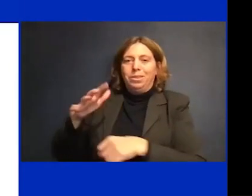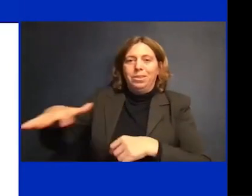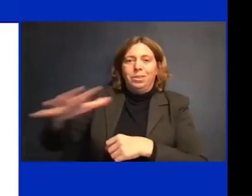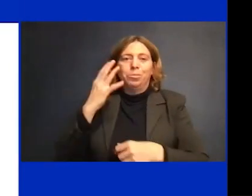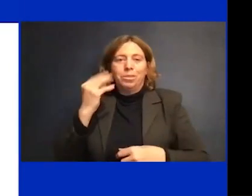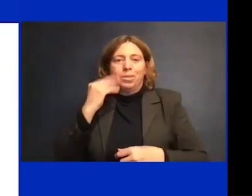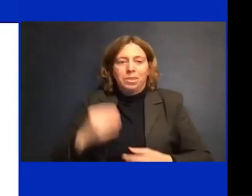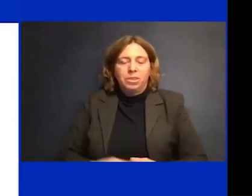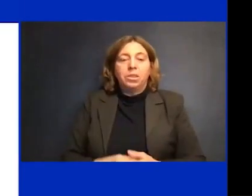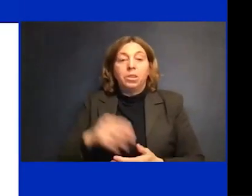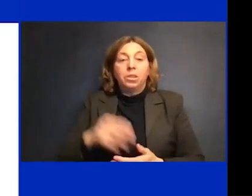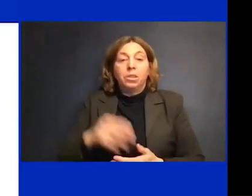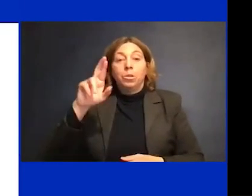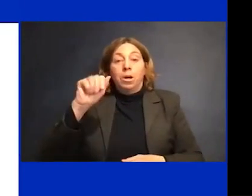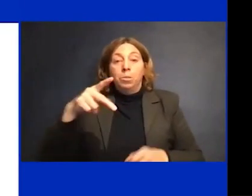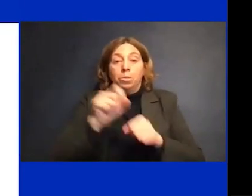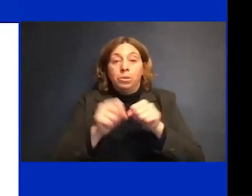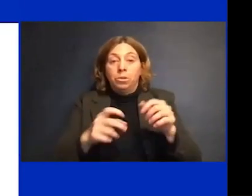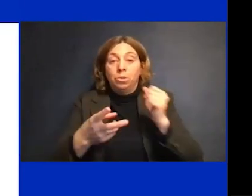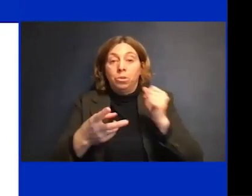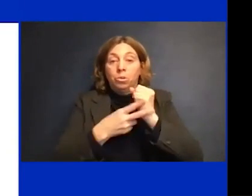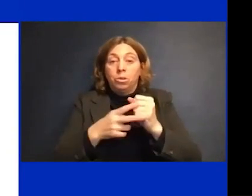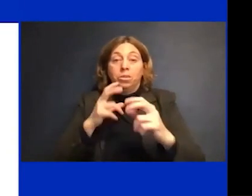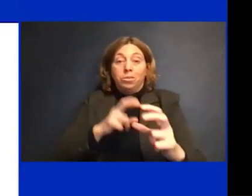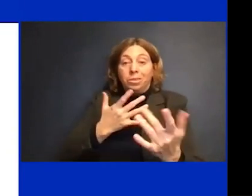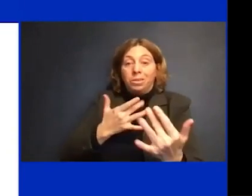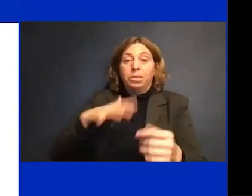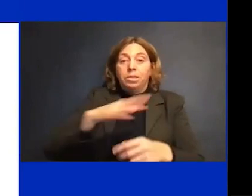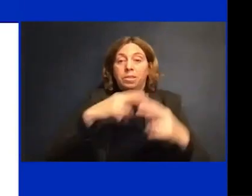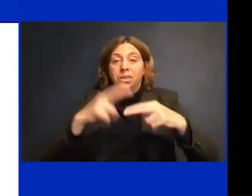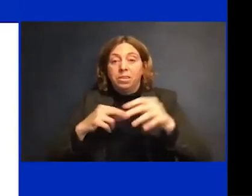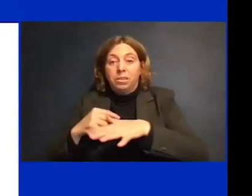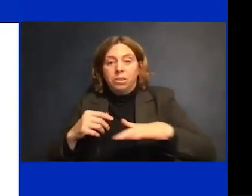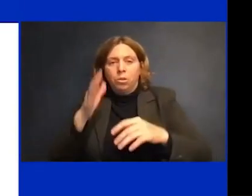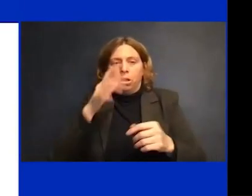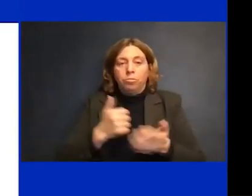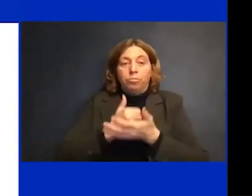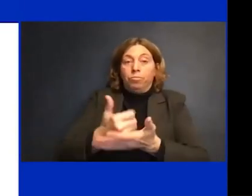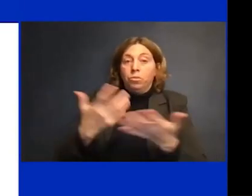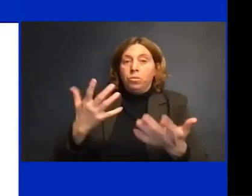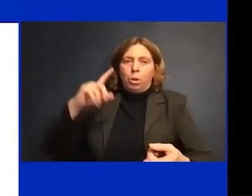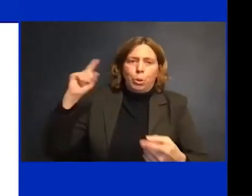The new ramp structure and storage and staging facility will contribute to the substantial reduction in bus